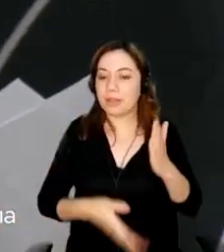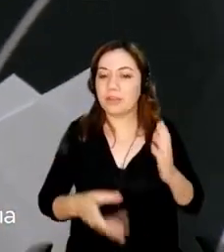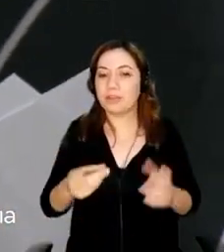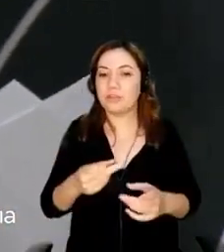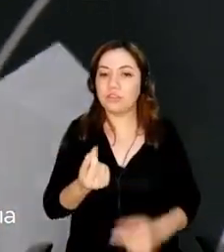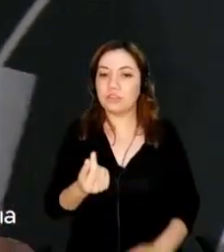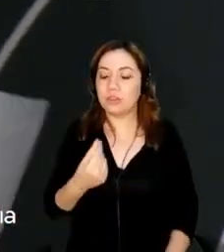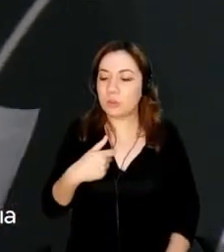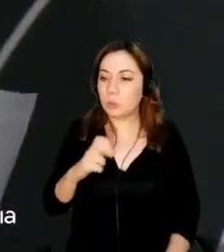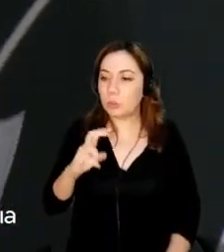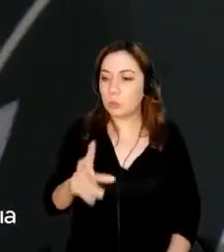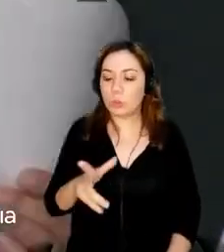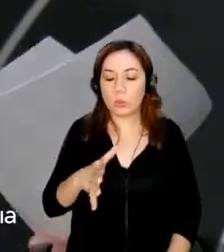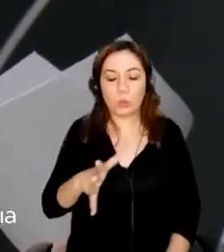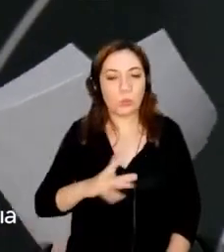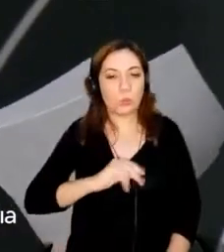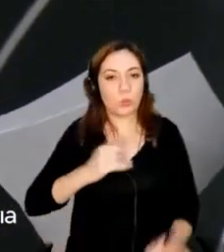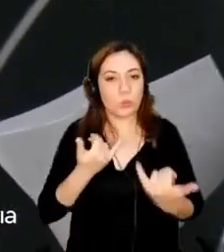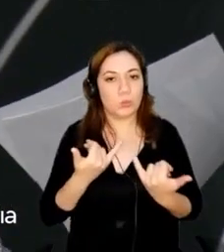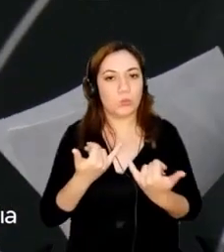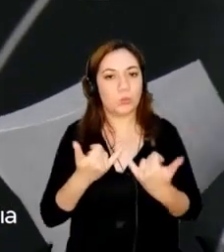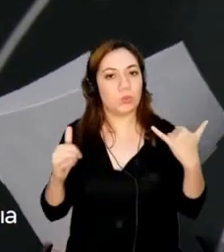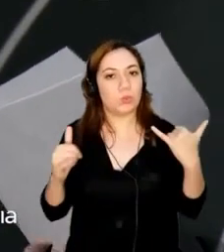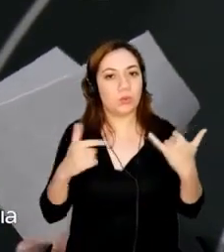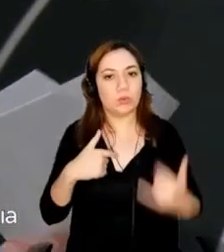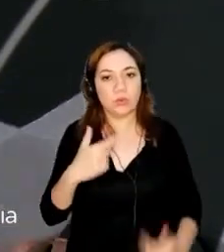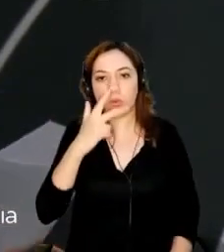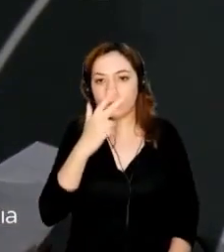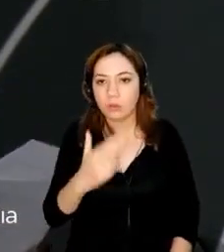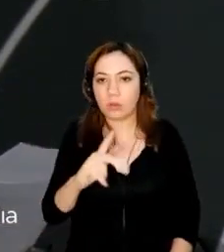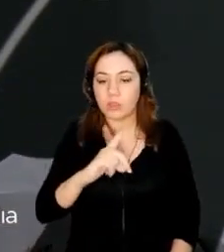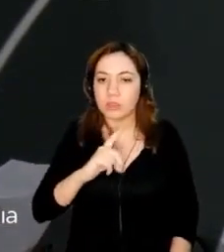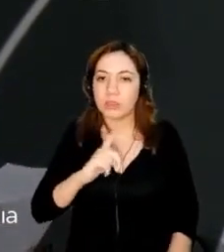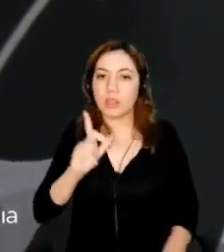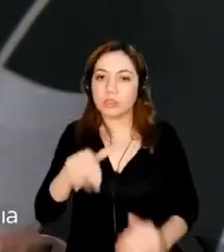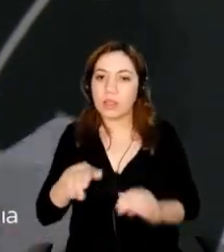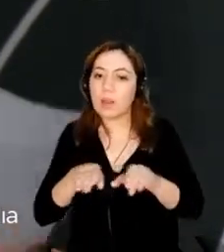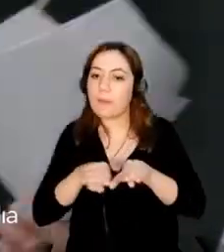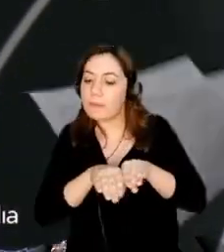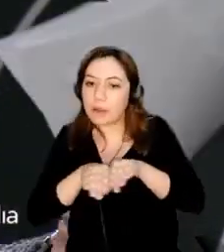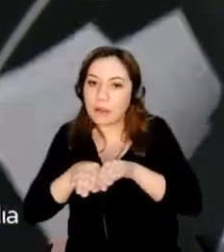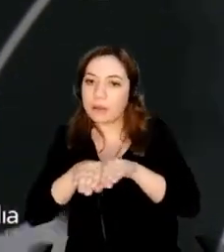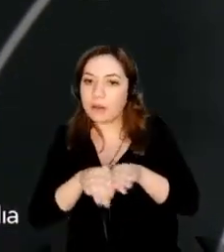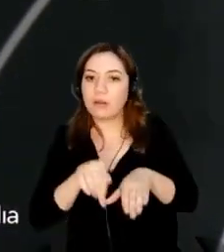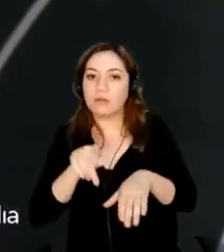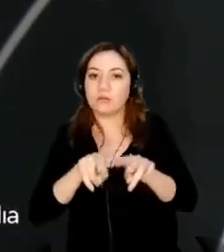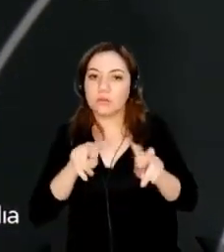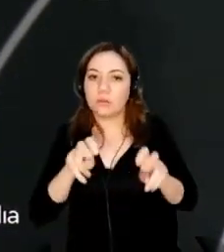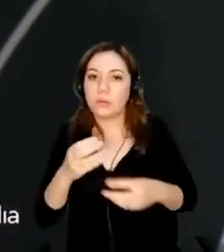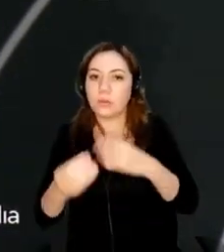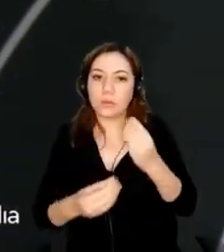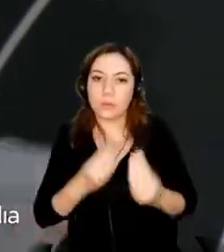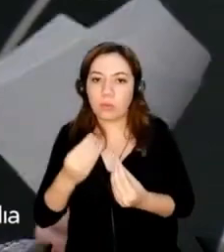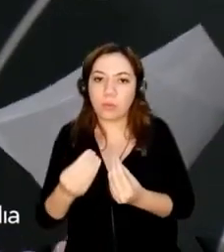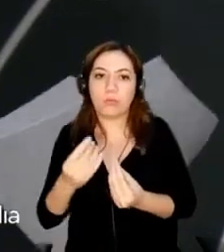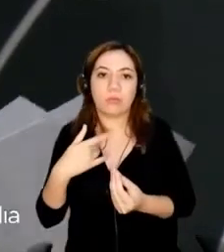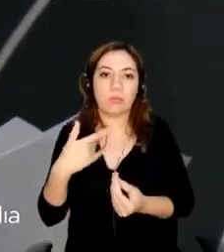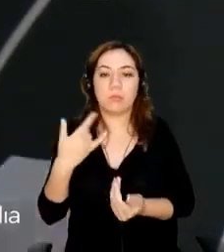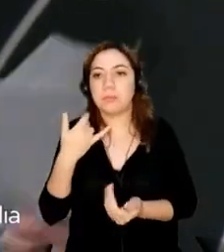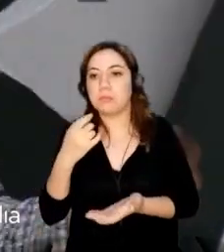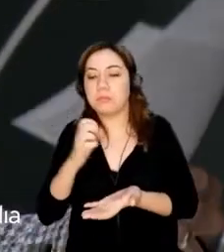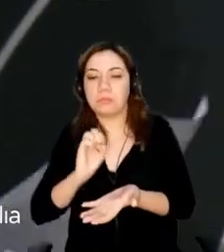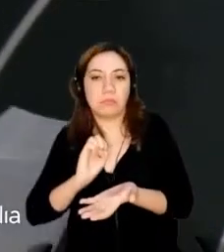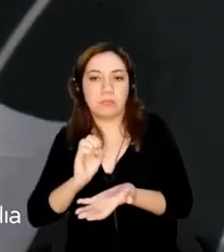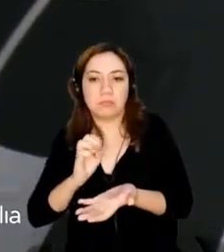looking charge, off pattern, like I get a text or a call. Tell us a little bit more about some of the things that you guys are developing in